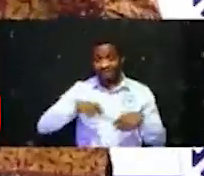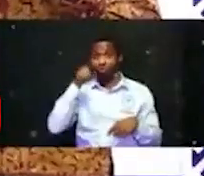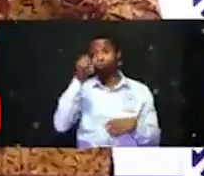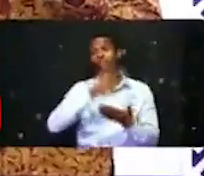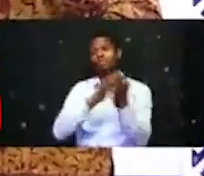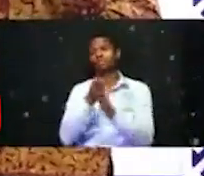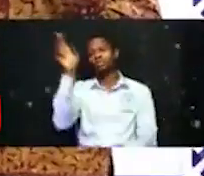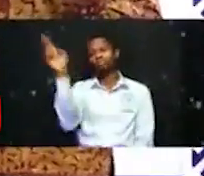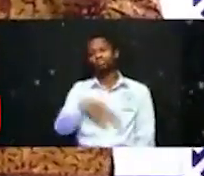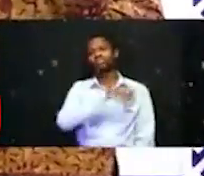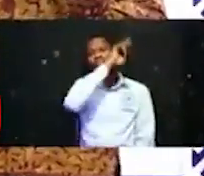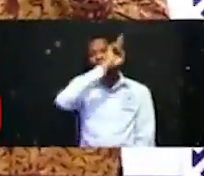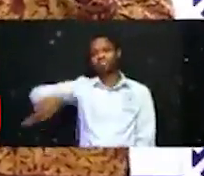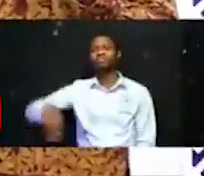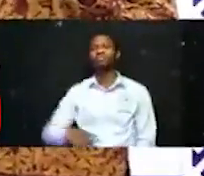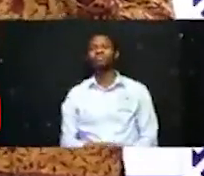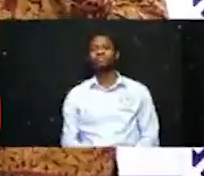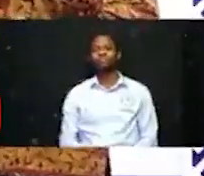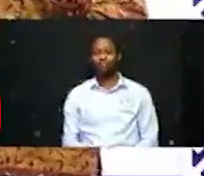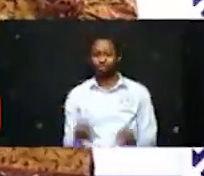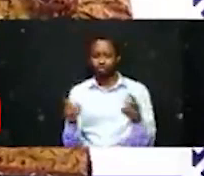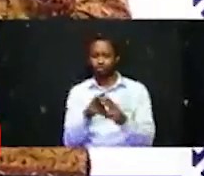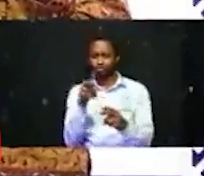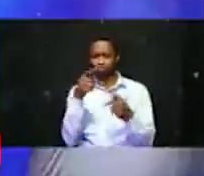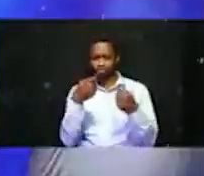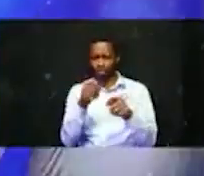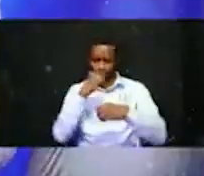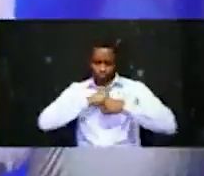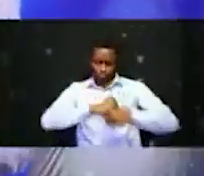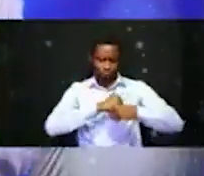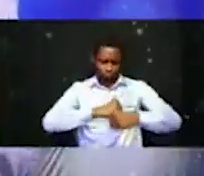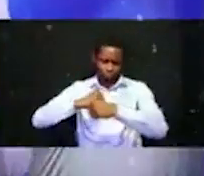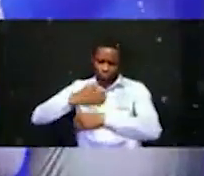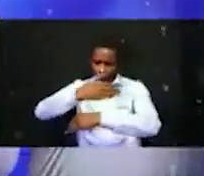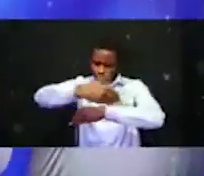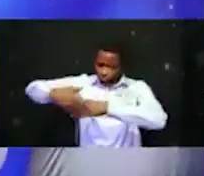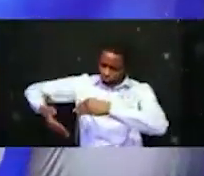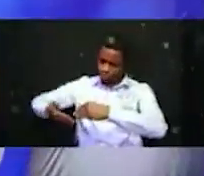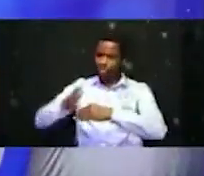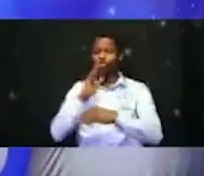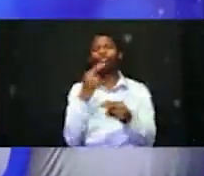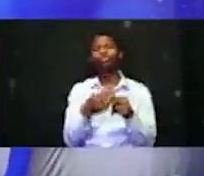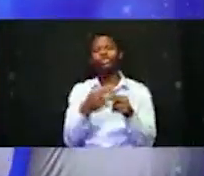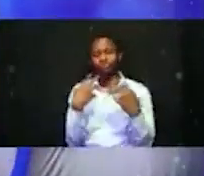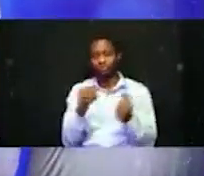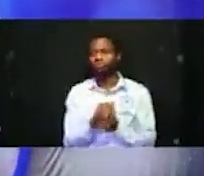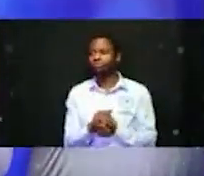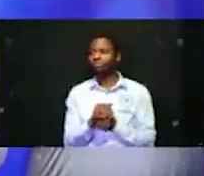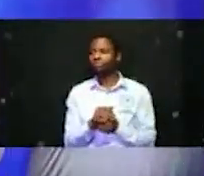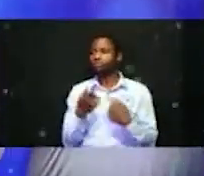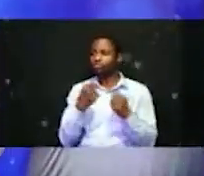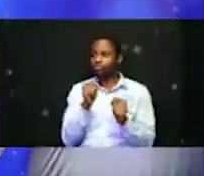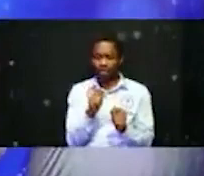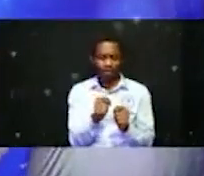useless. So jealously guard your name. And try to invest in